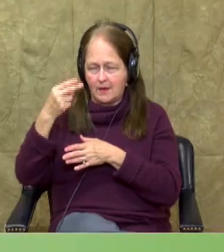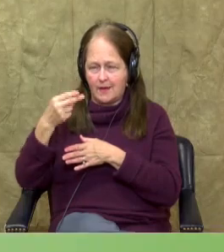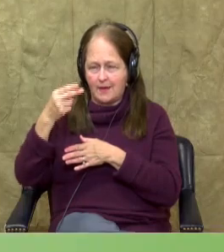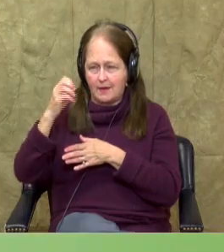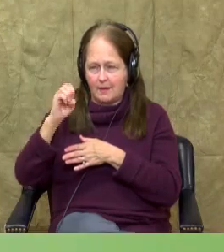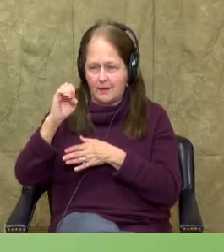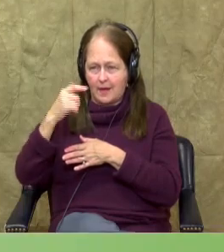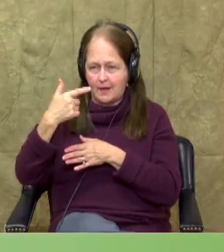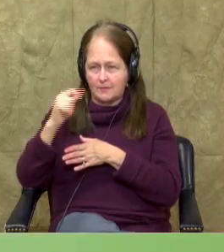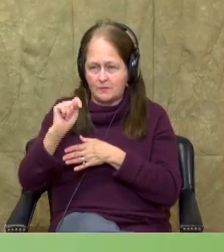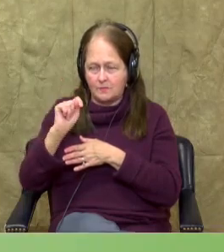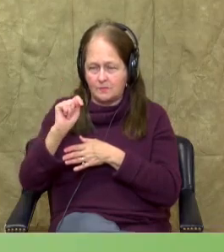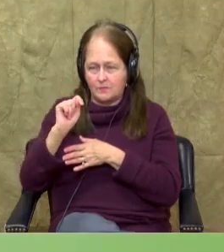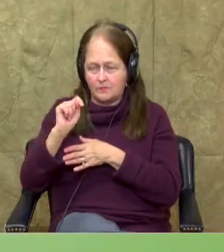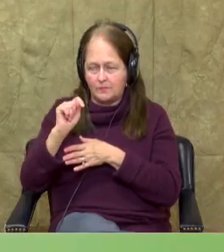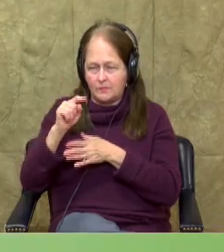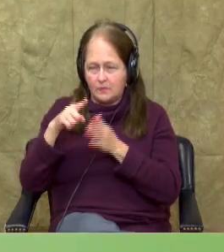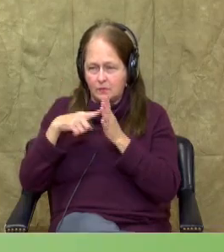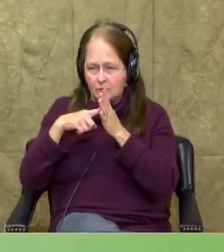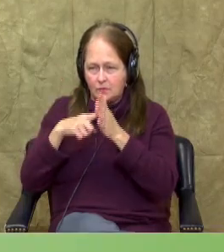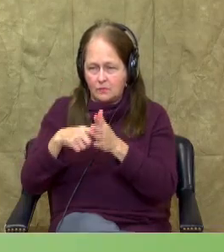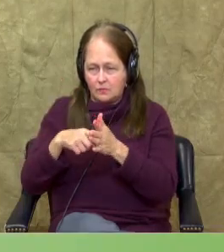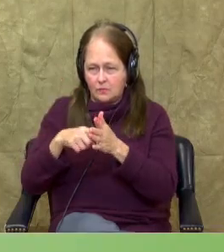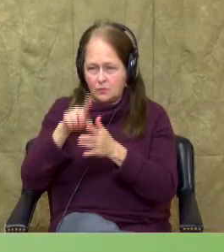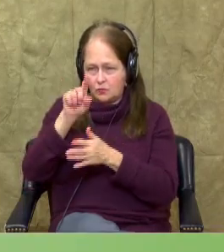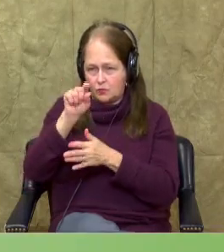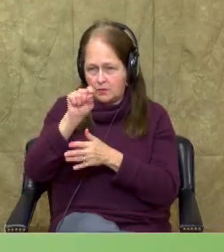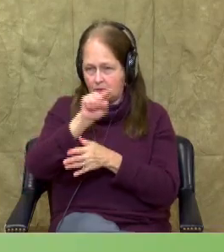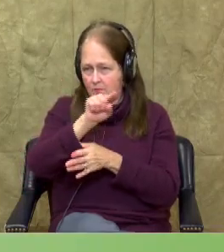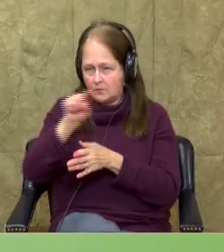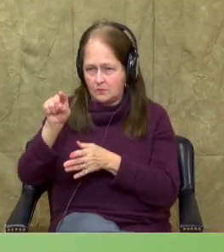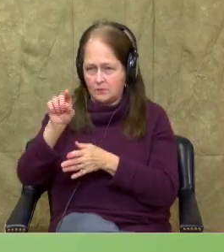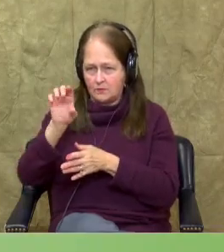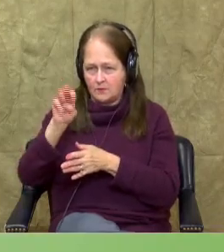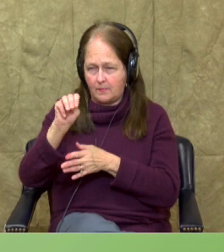height. So we've got 20